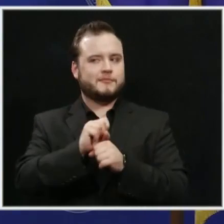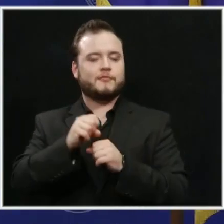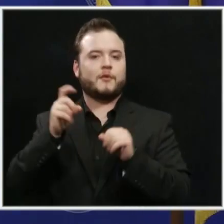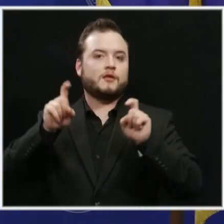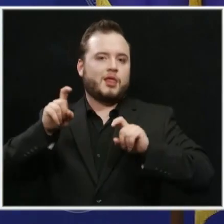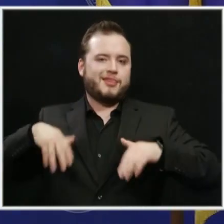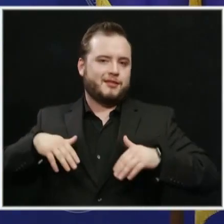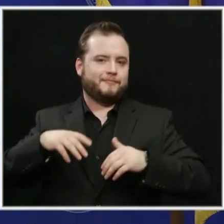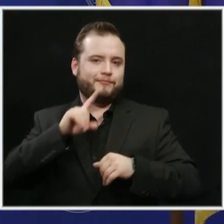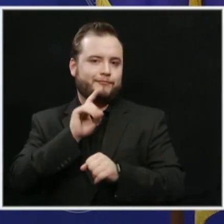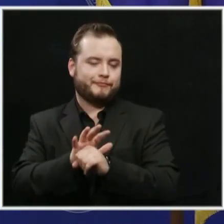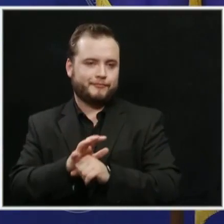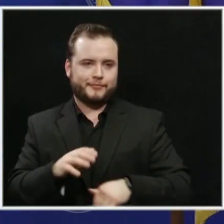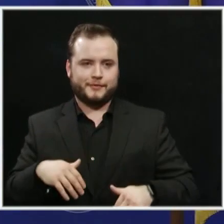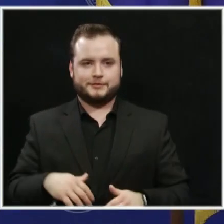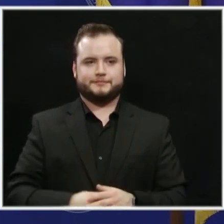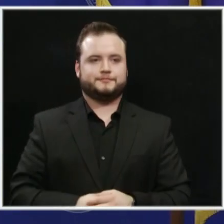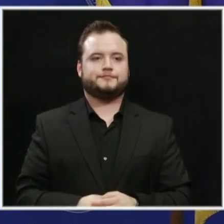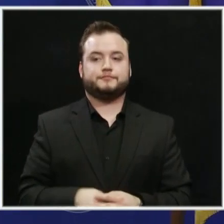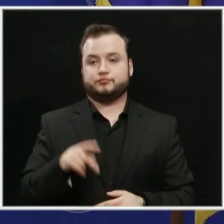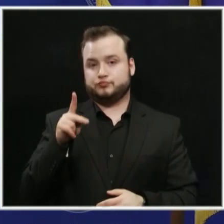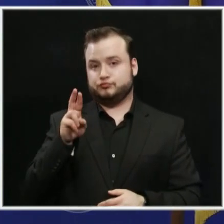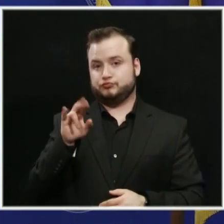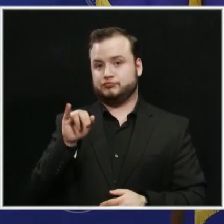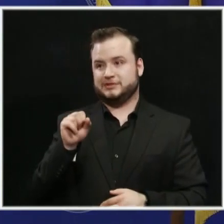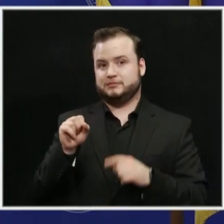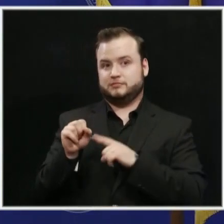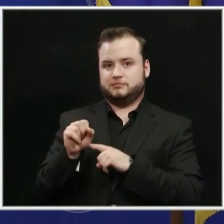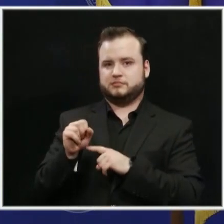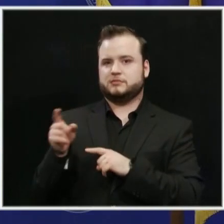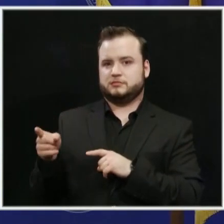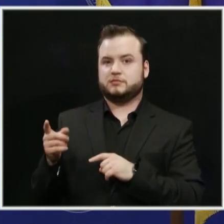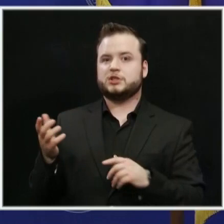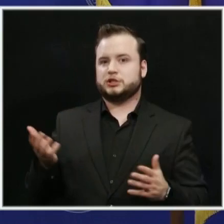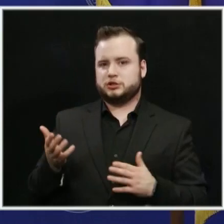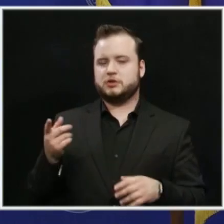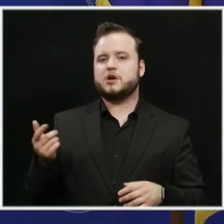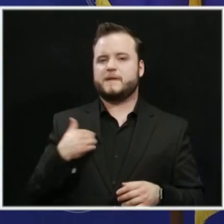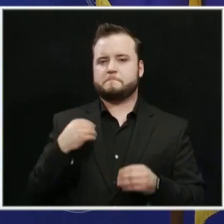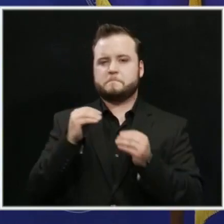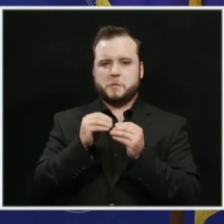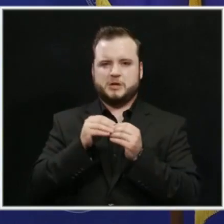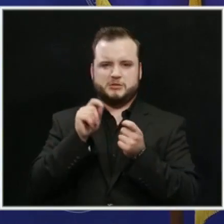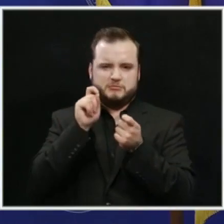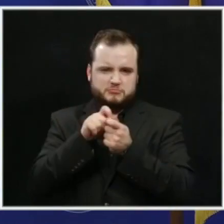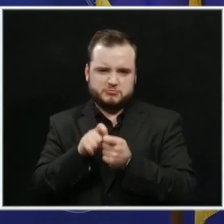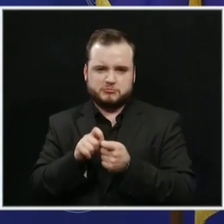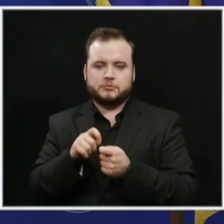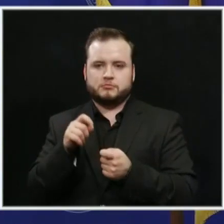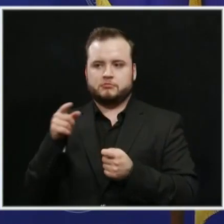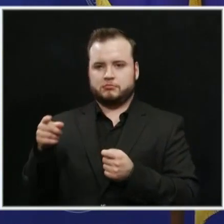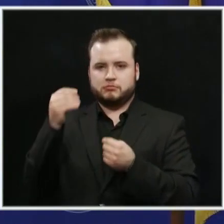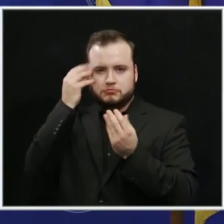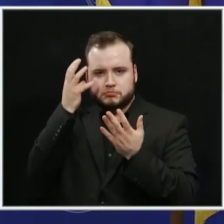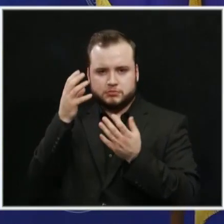here with us if you should have more detailed questions about that investigation down there. Chris can answer those. But we